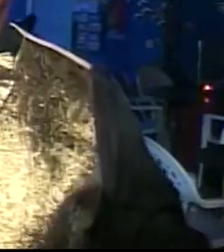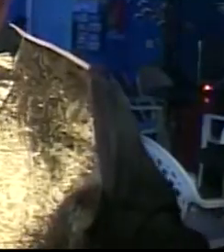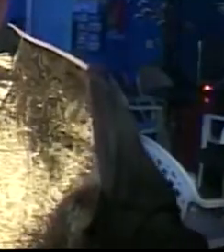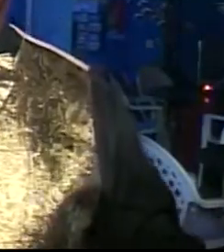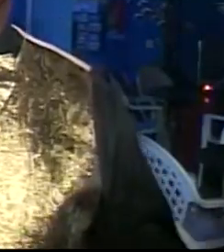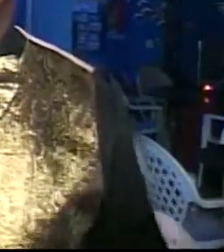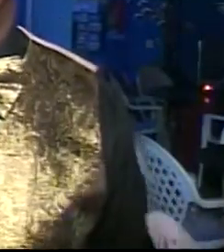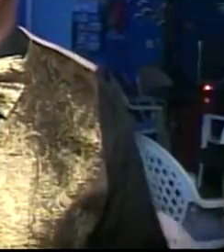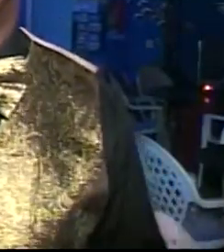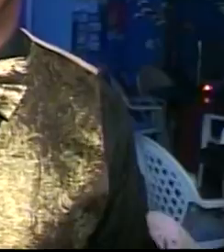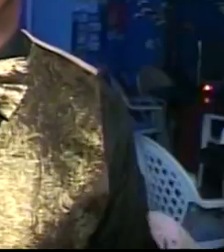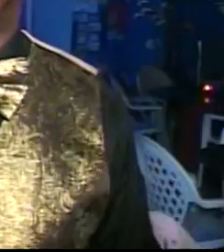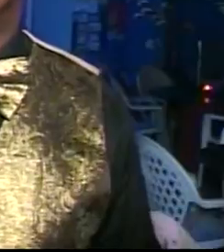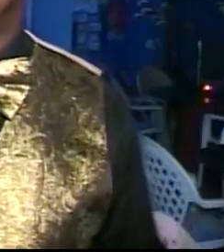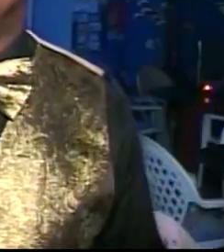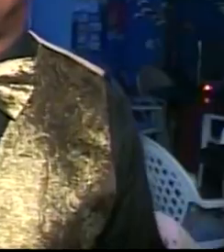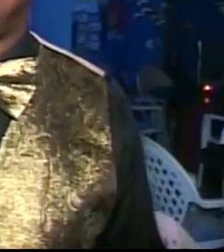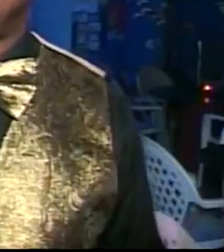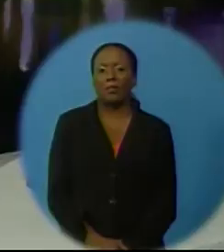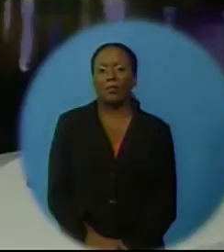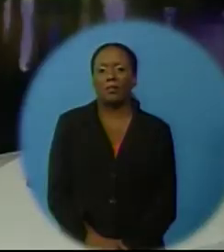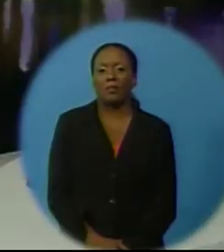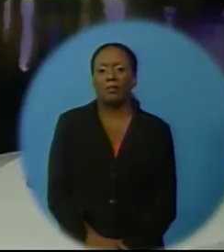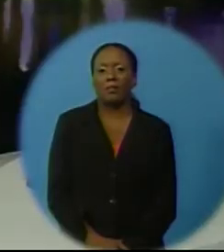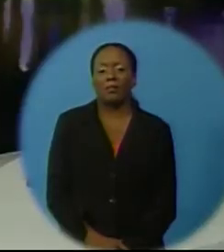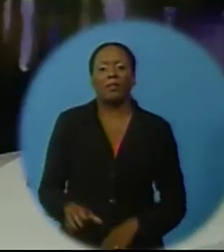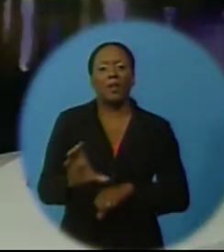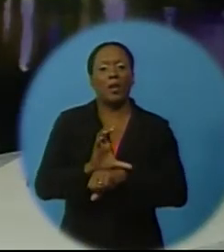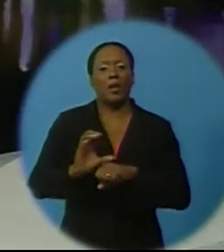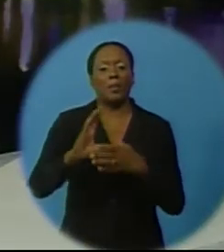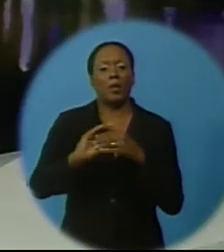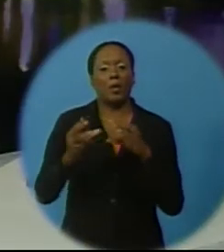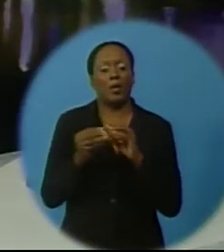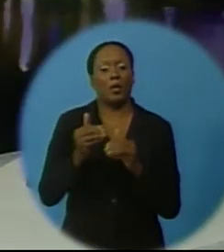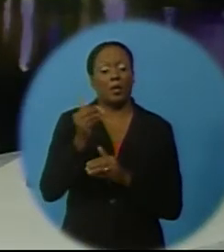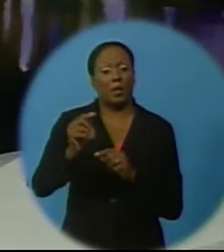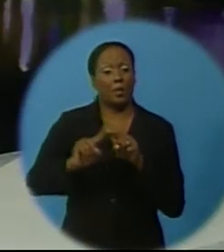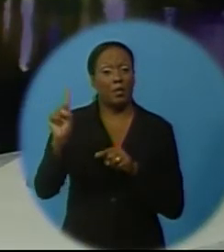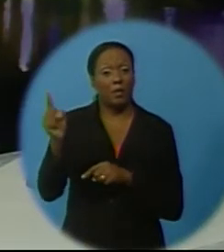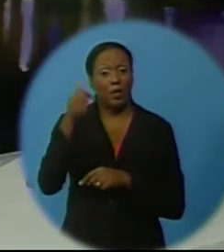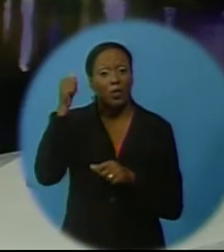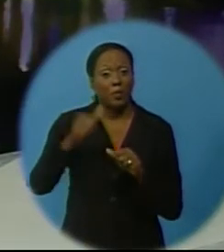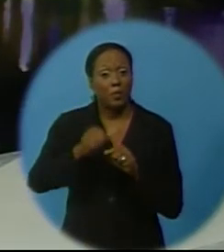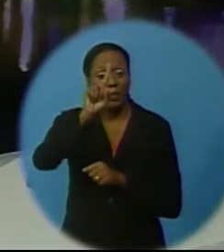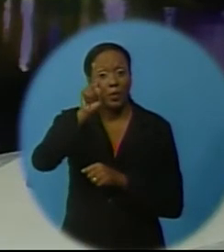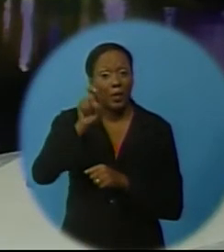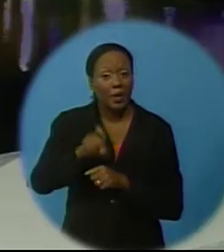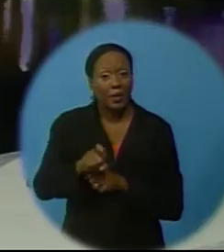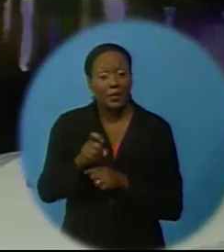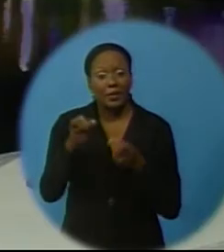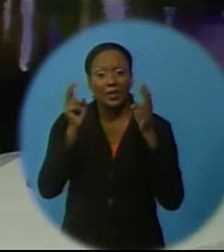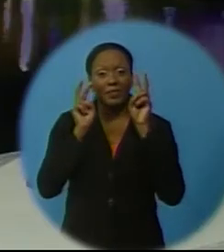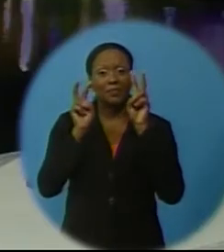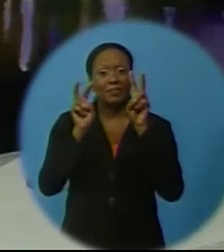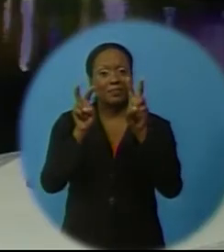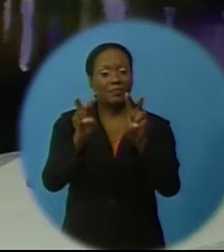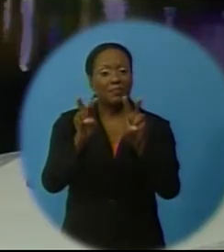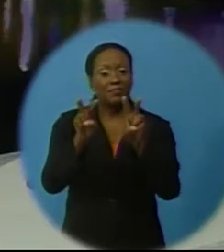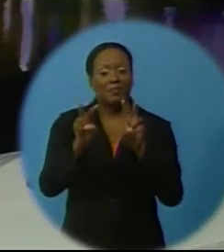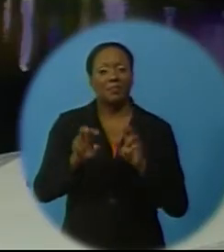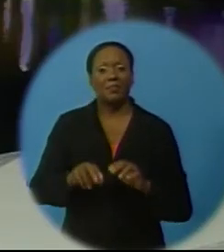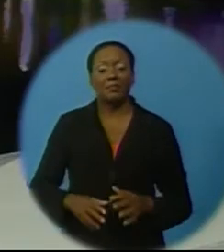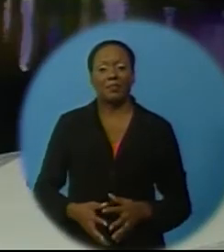It would be interesting to come and do something completely different. You see me at all of the parties, you see me at all the fests and that kind of stuff. You see me in the tent, but now here, a